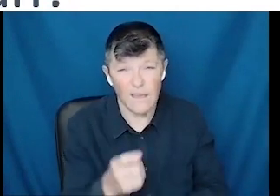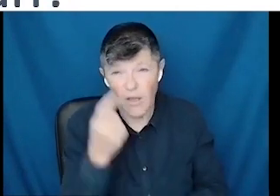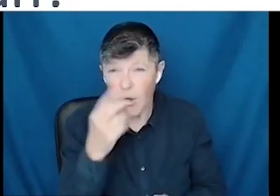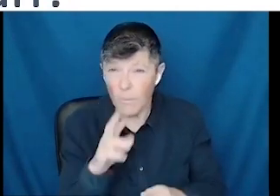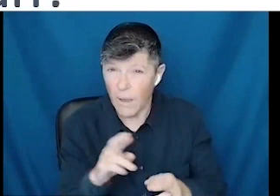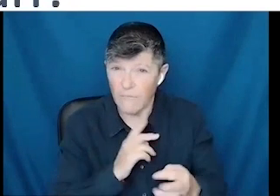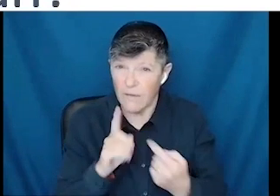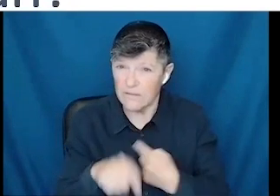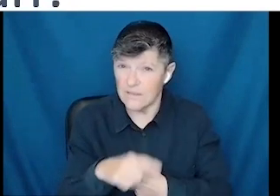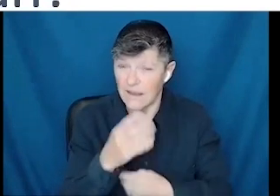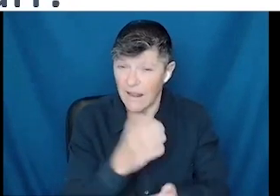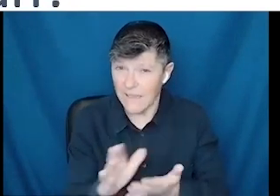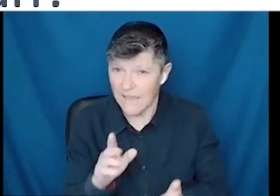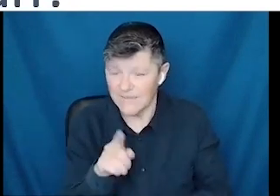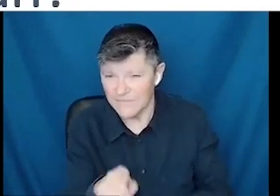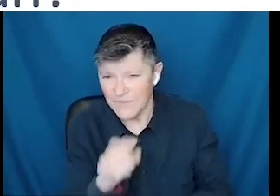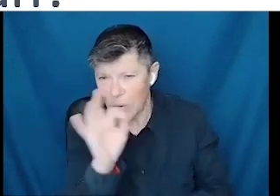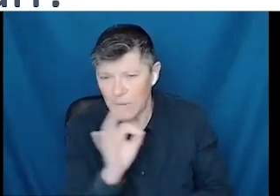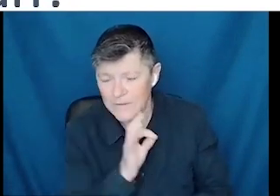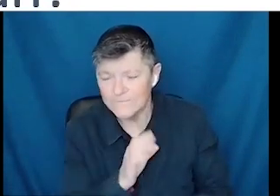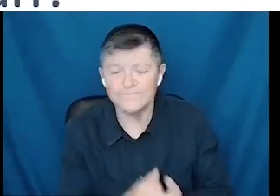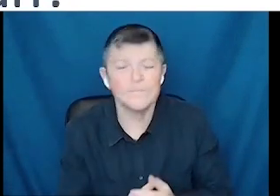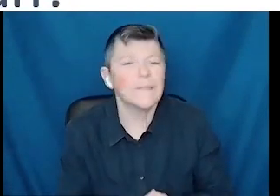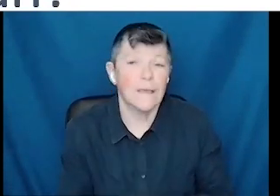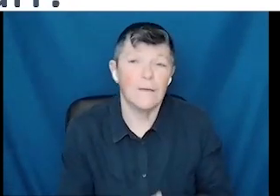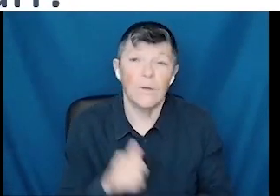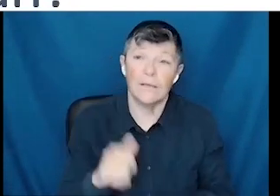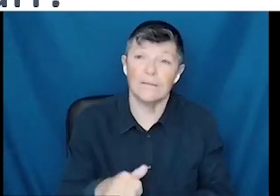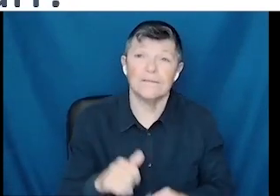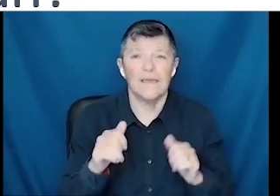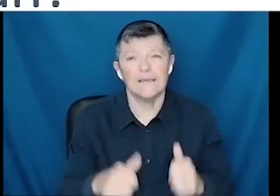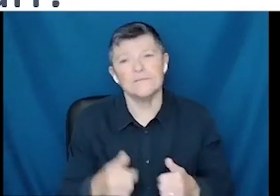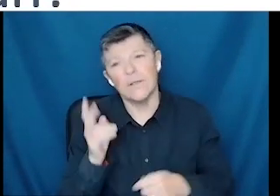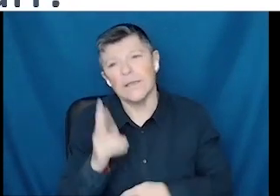much. This is great. And again, there's so much to say when it comes